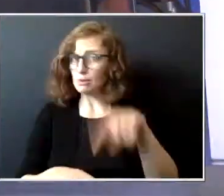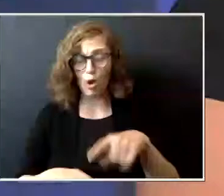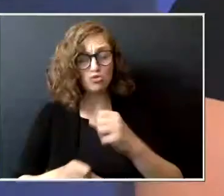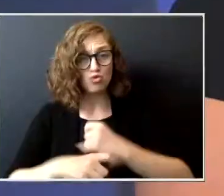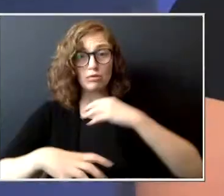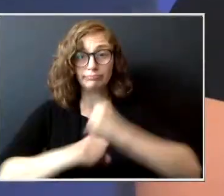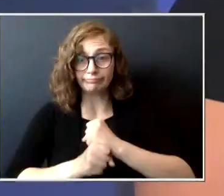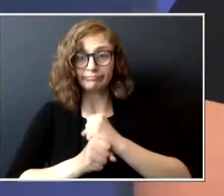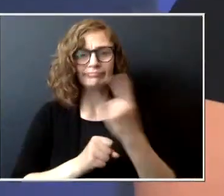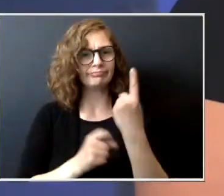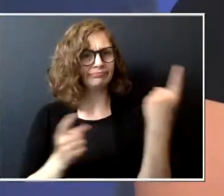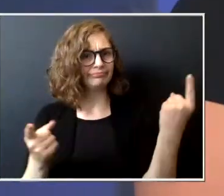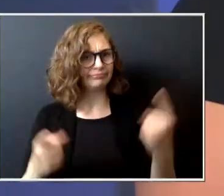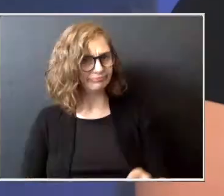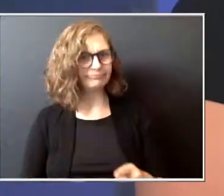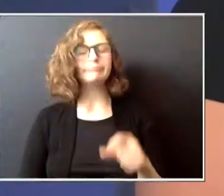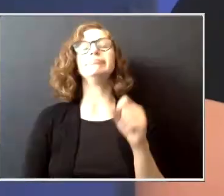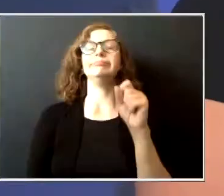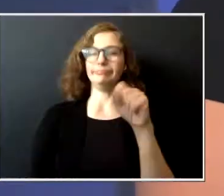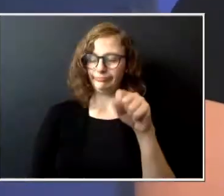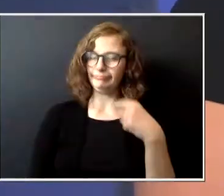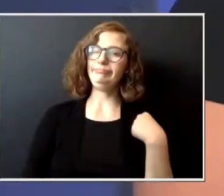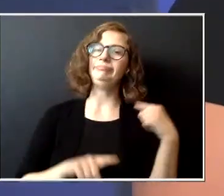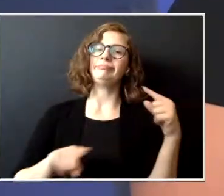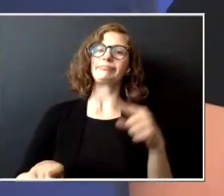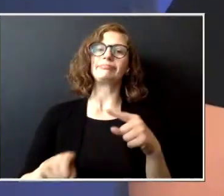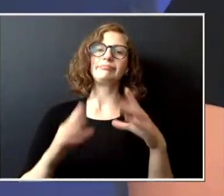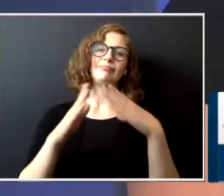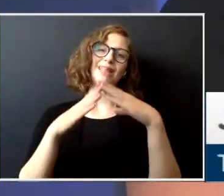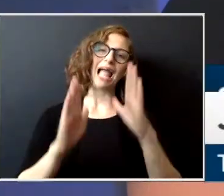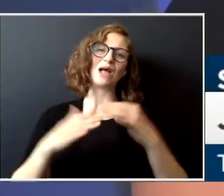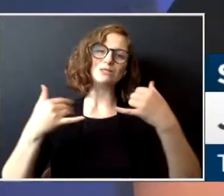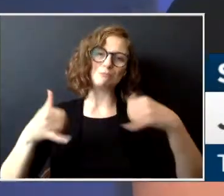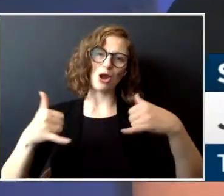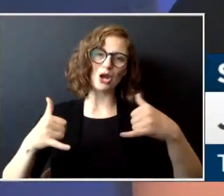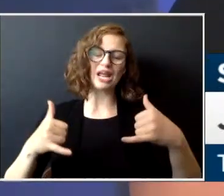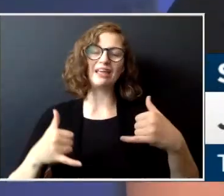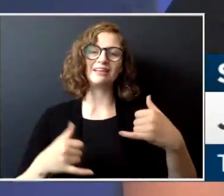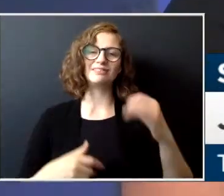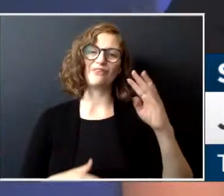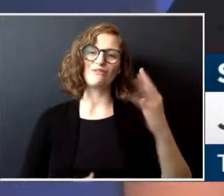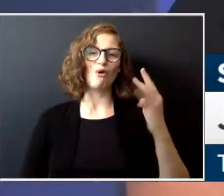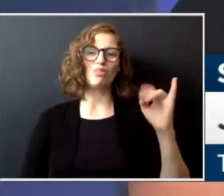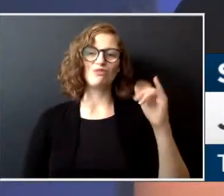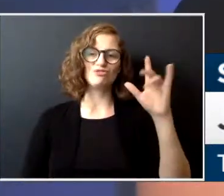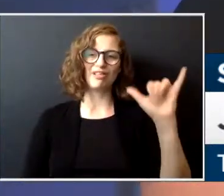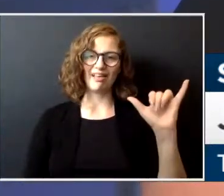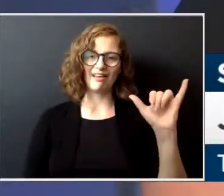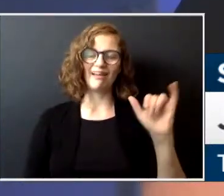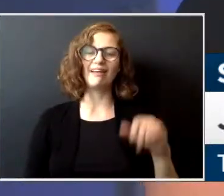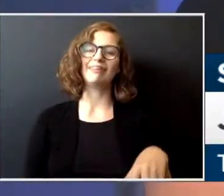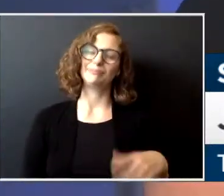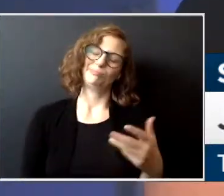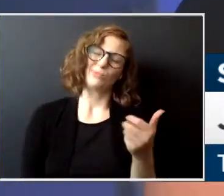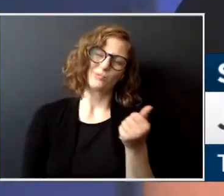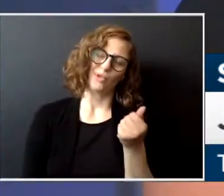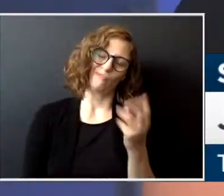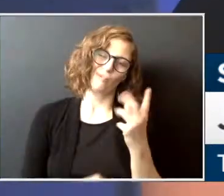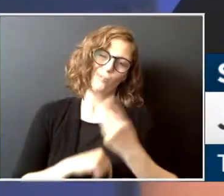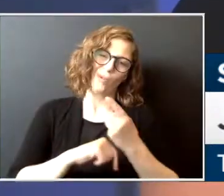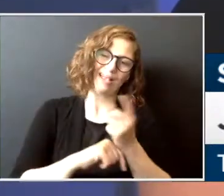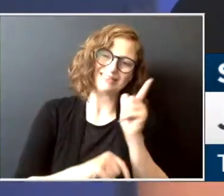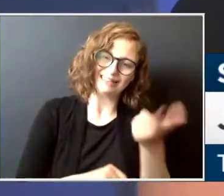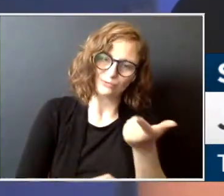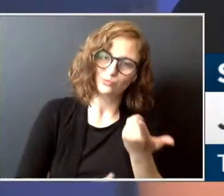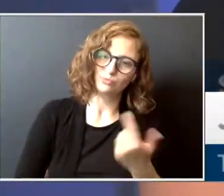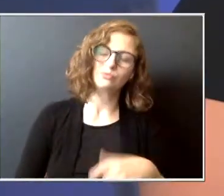I was at a house party for the 4th of July, and was actually one of the people that it was a few days after the 4th that was